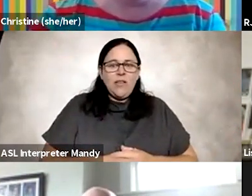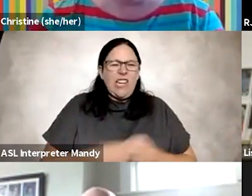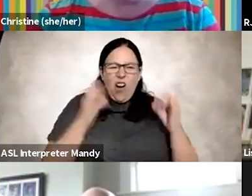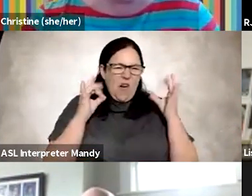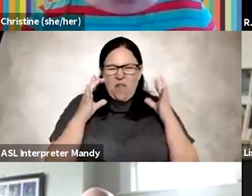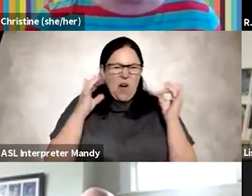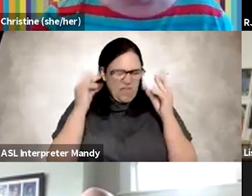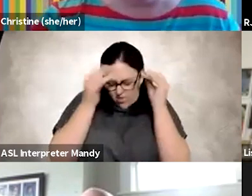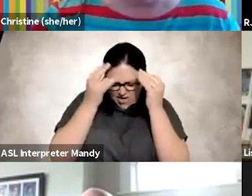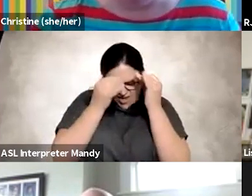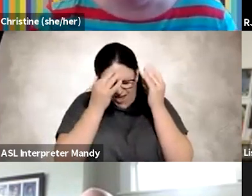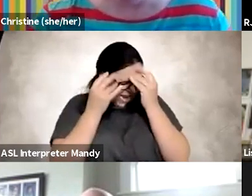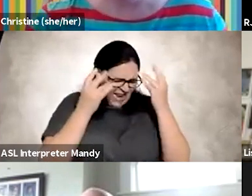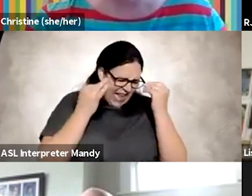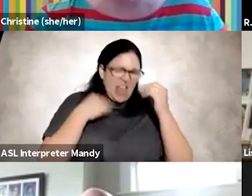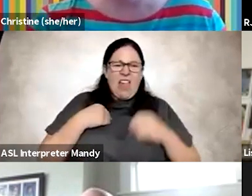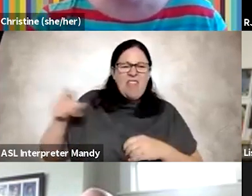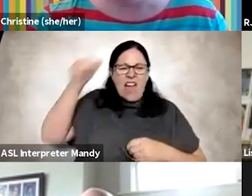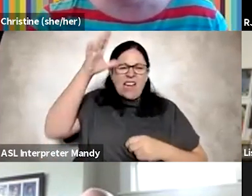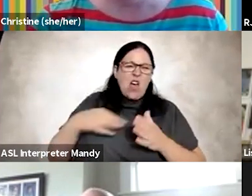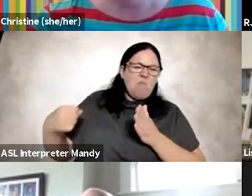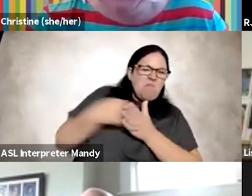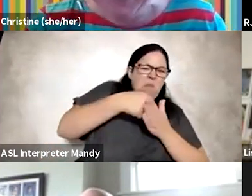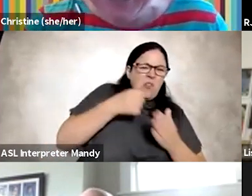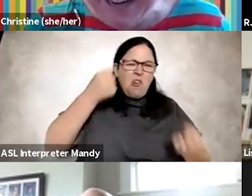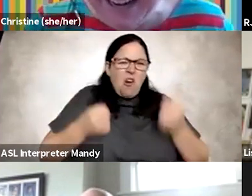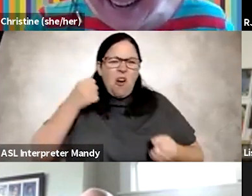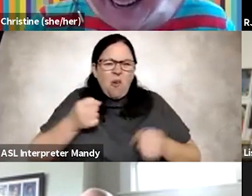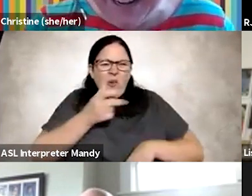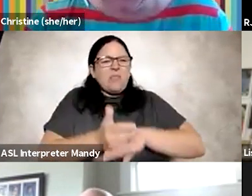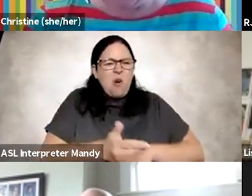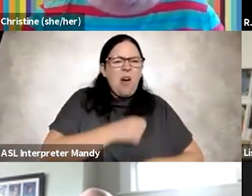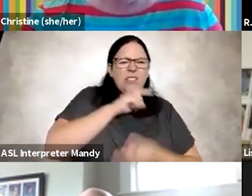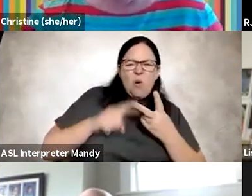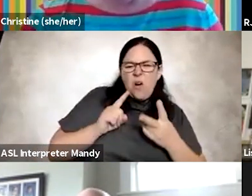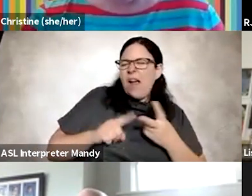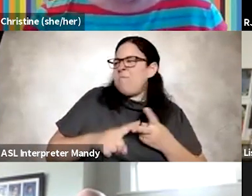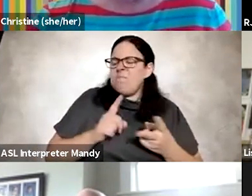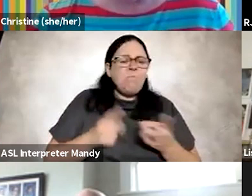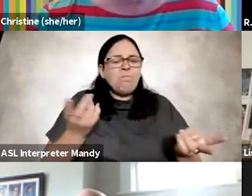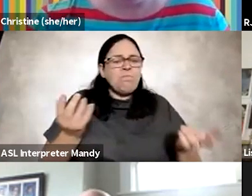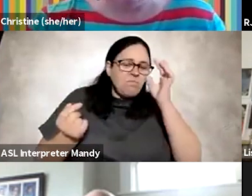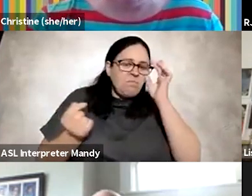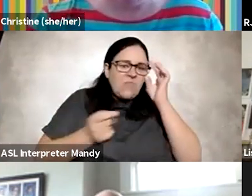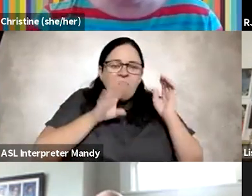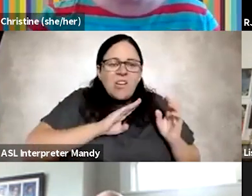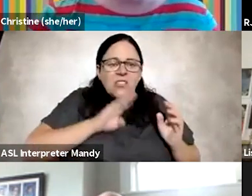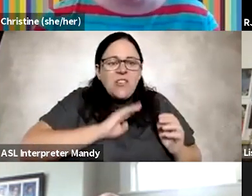things, that jerk who hit your car in the parking lot, you know, that